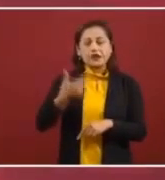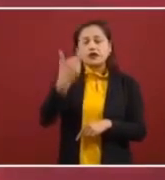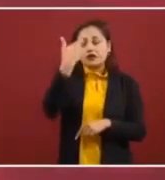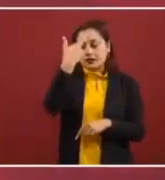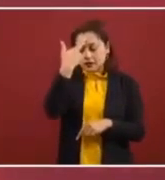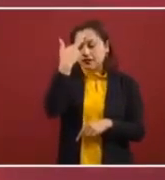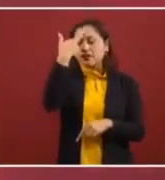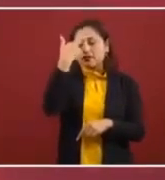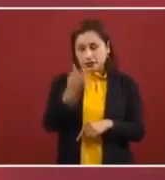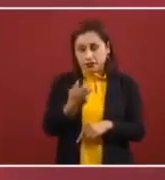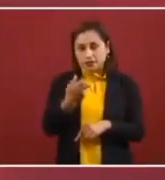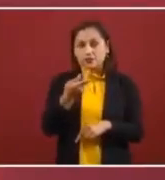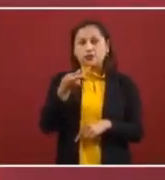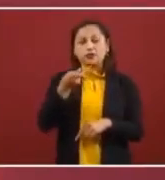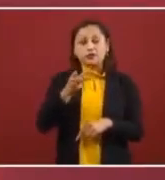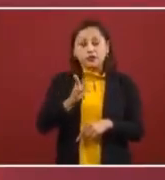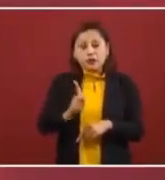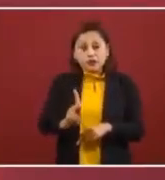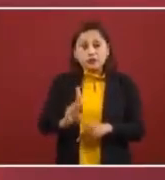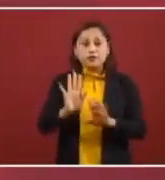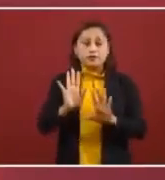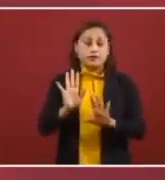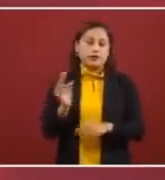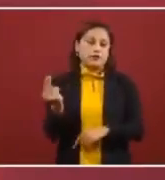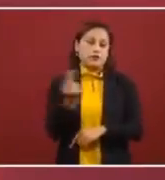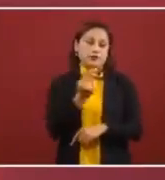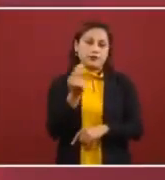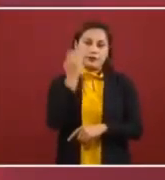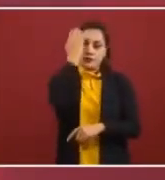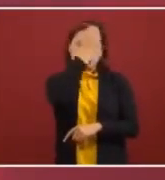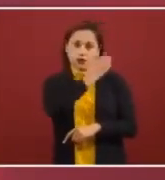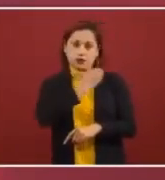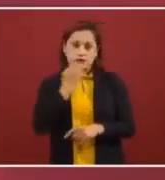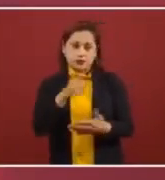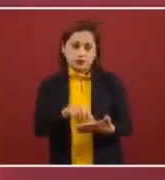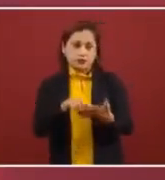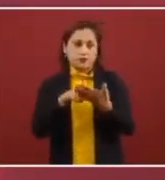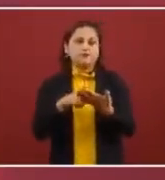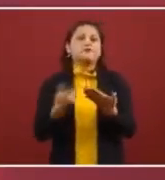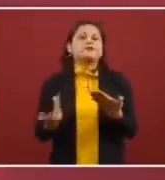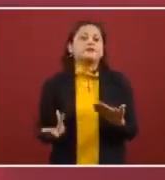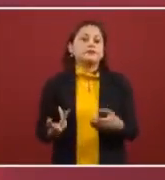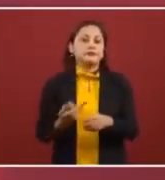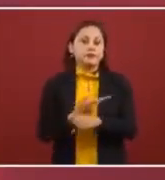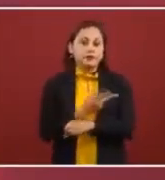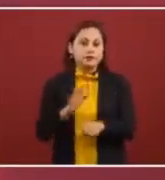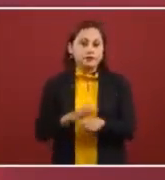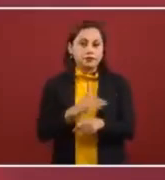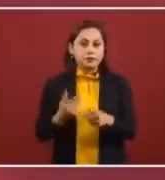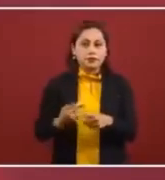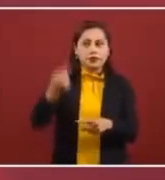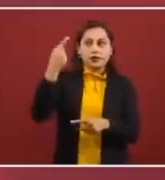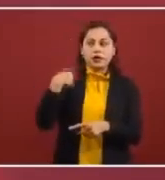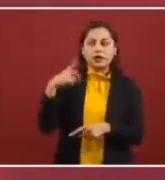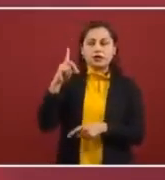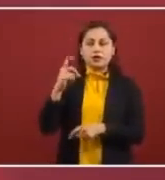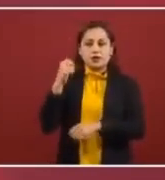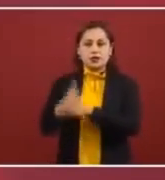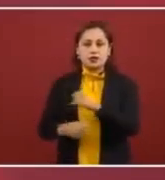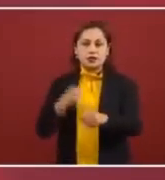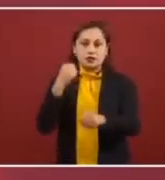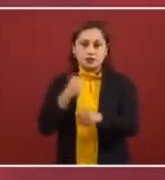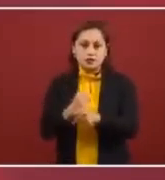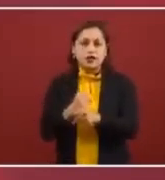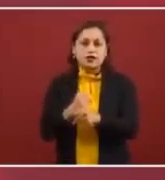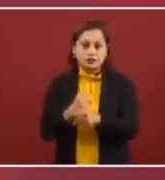es ese examen, porque desde el tiempo de hace 36 años y posteriormente la conducta mercantilista ha